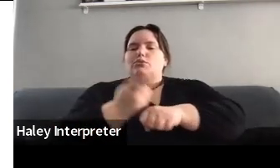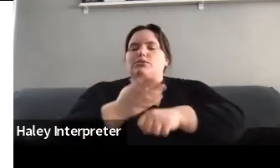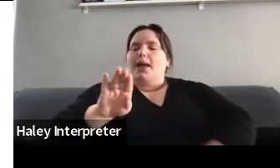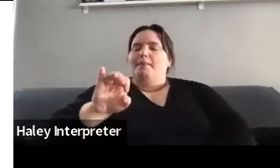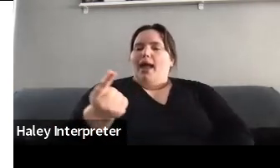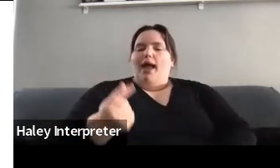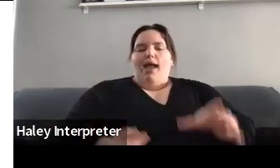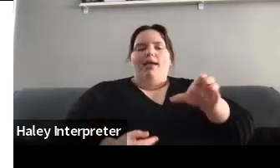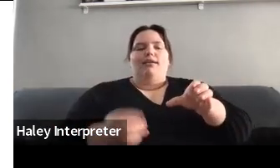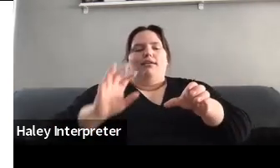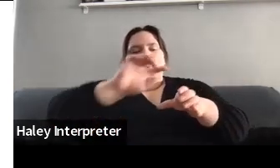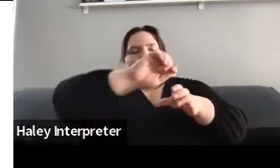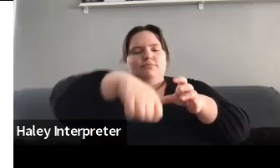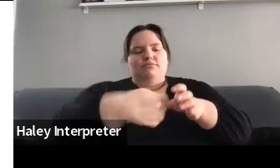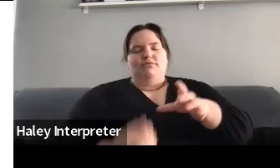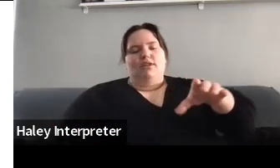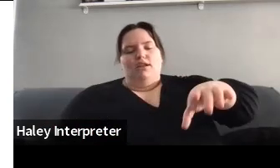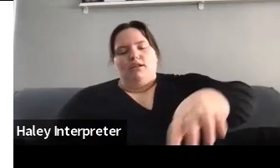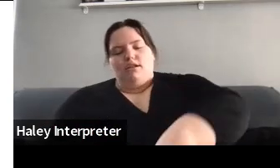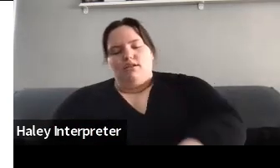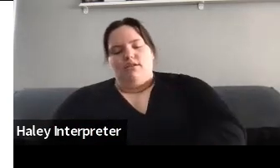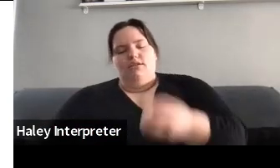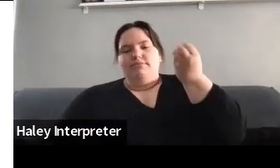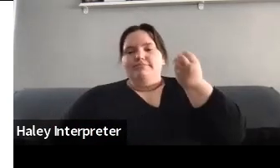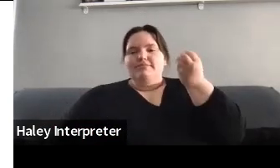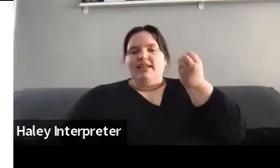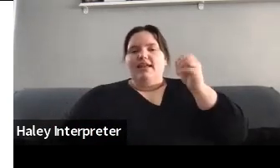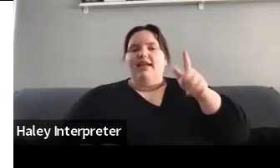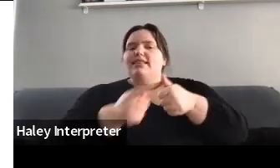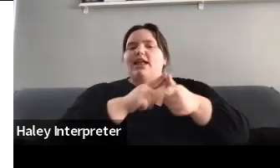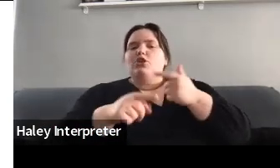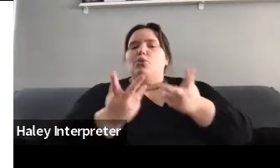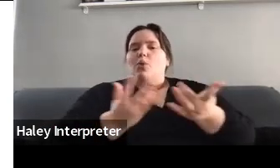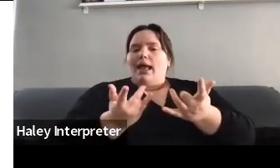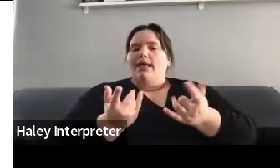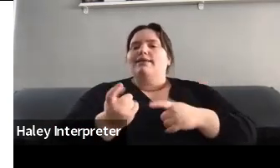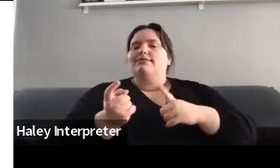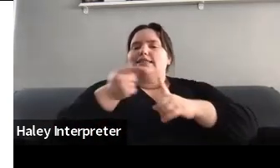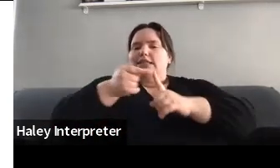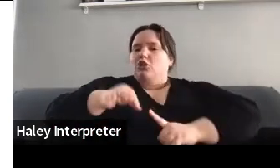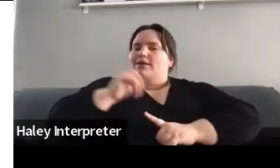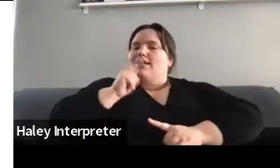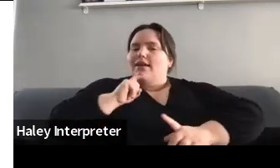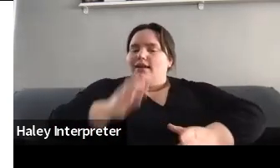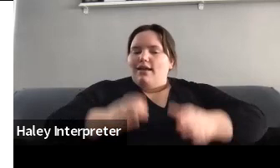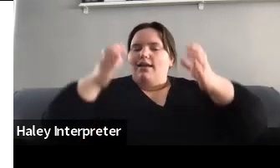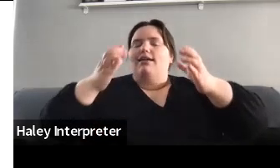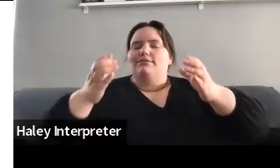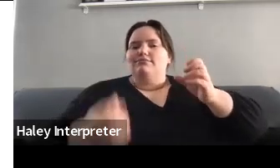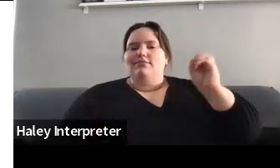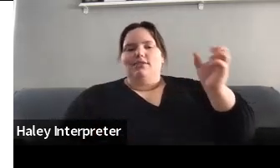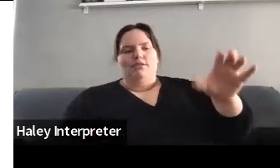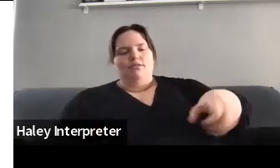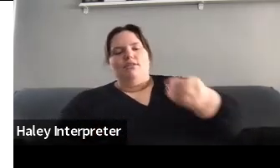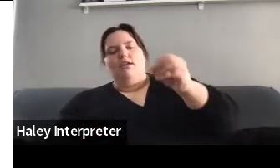be on your way until you get to a garbage and can throw that away. A couple scoopers that I featured on